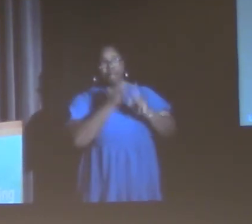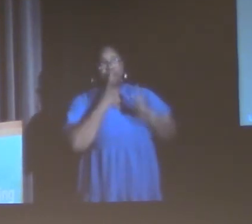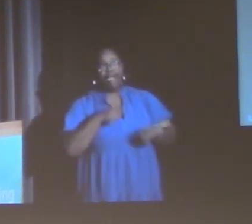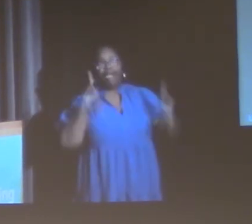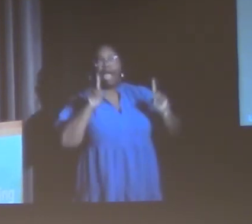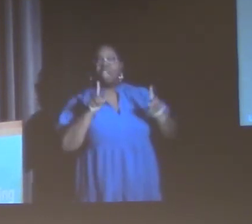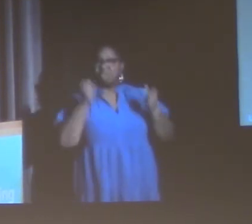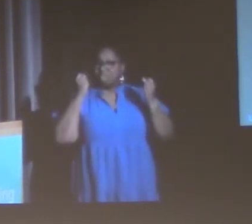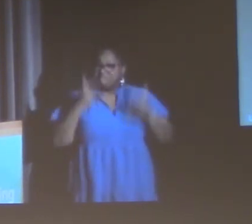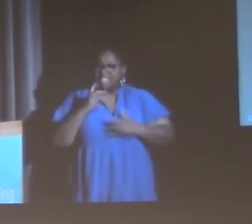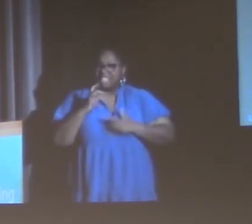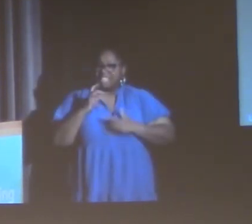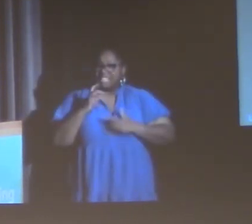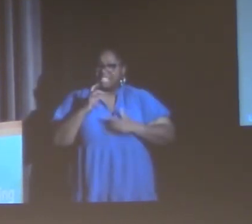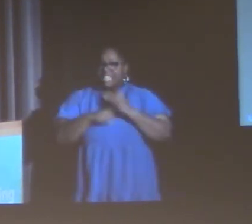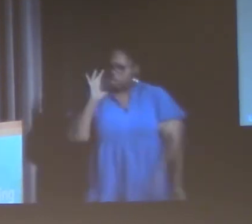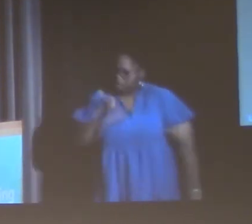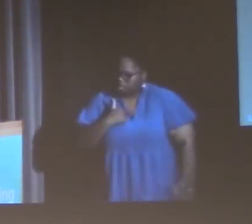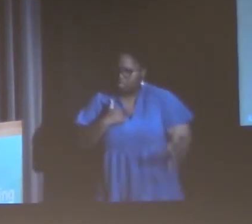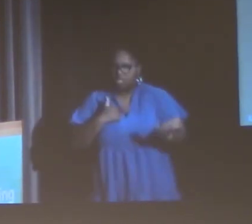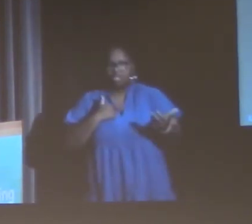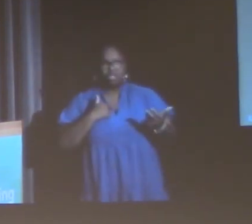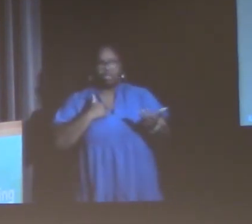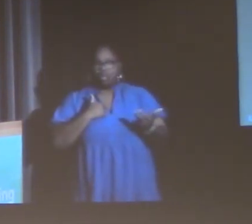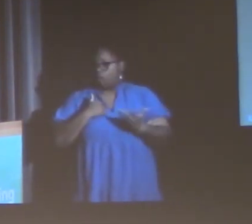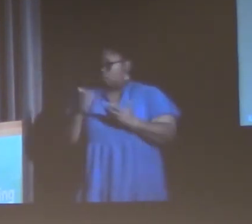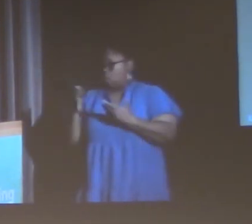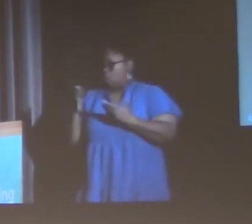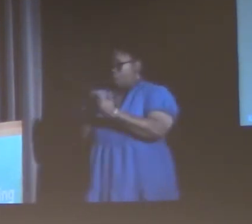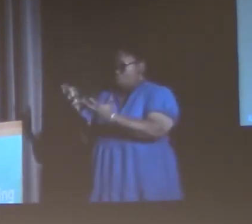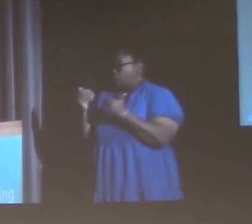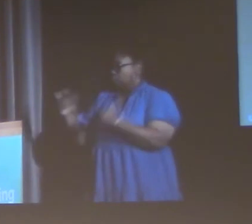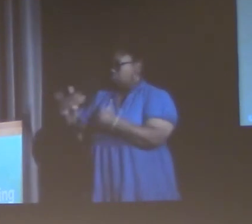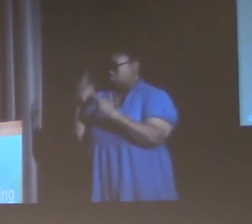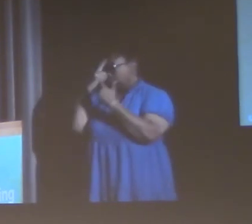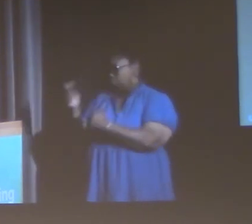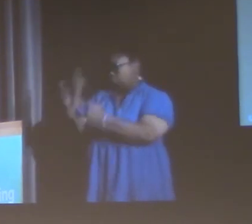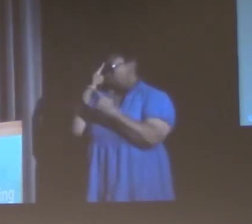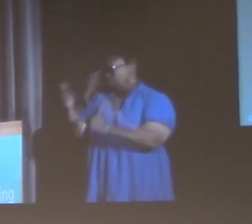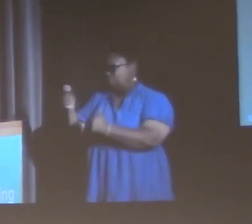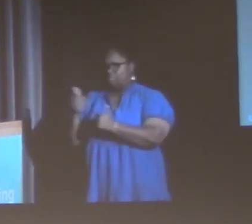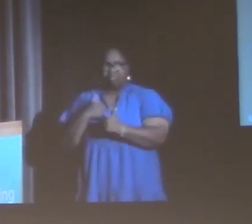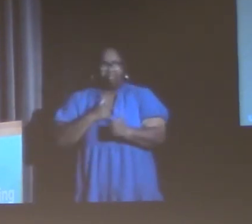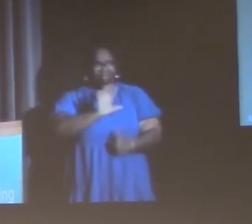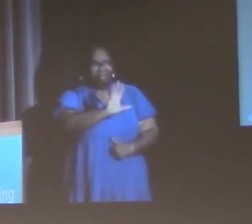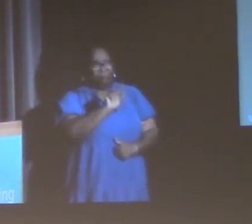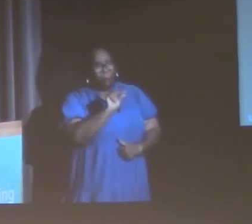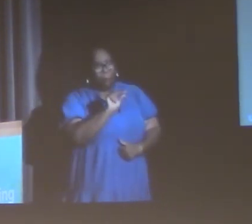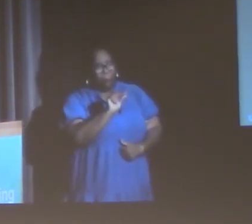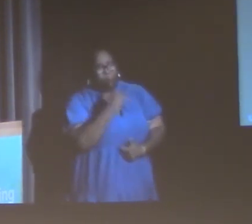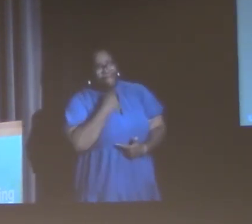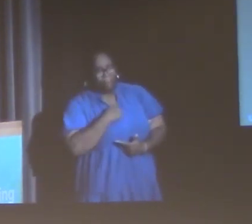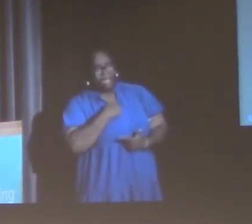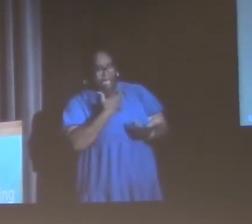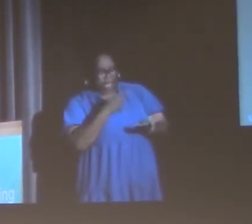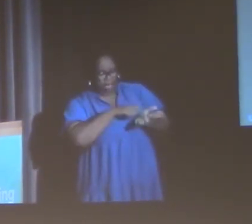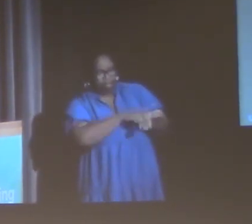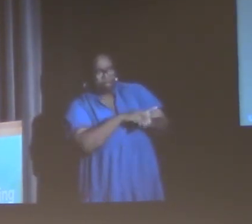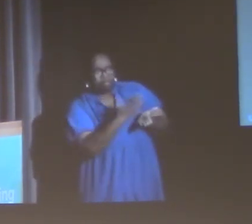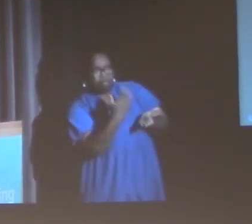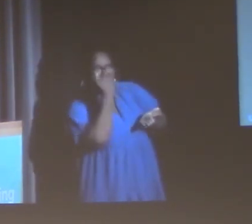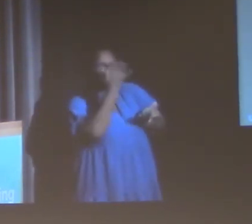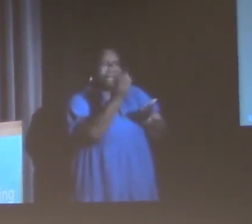kept saying, just whatever you want, just do whatever you want. And it's no, give me notes. What do you think